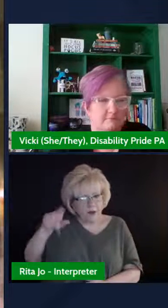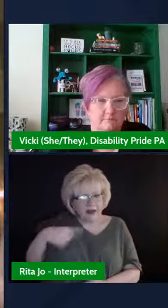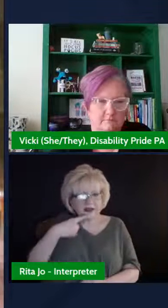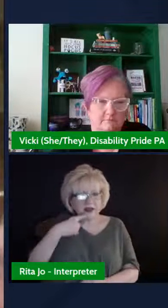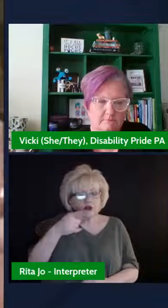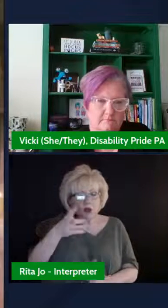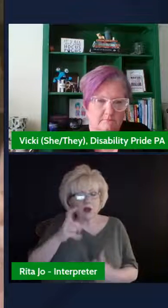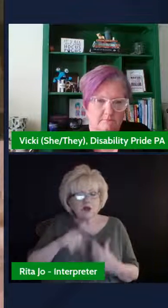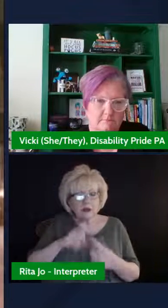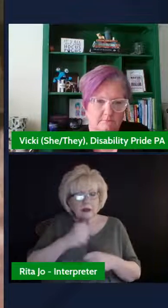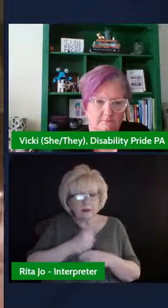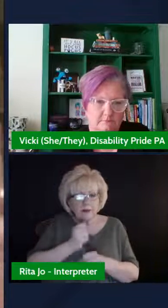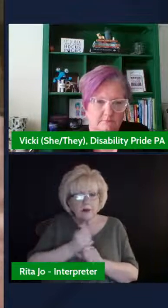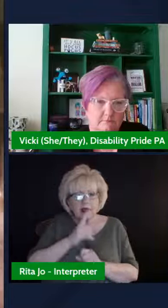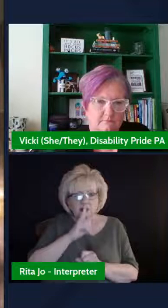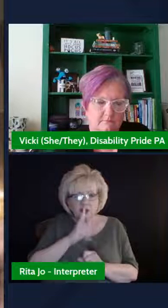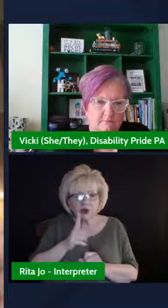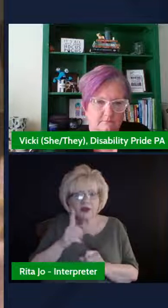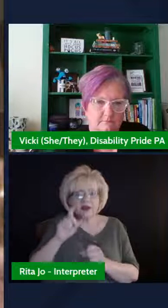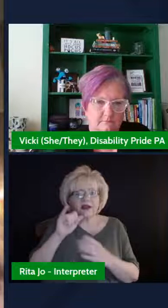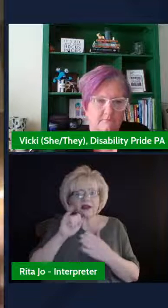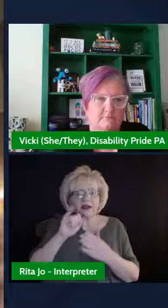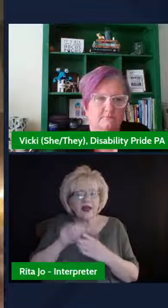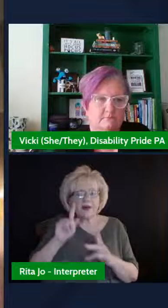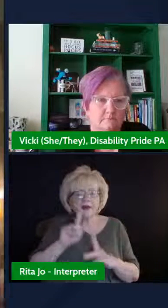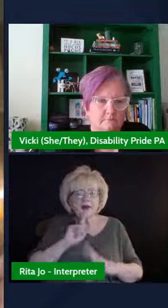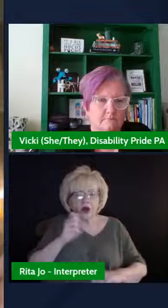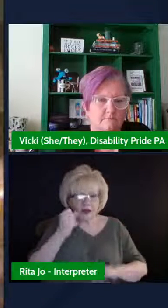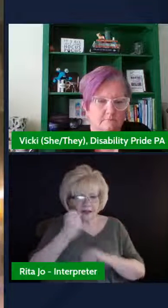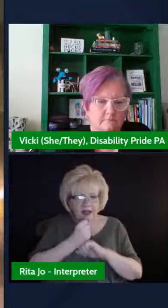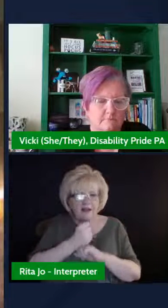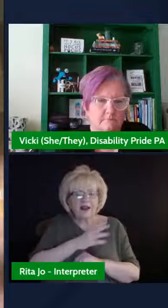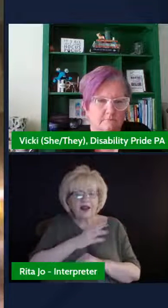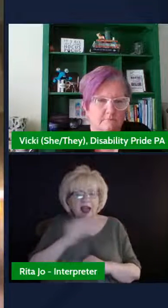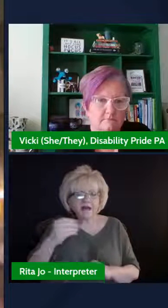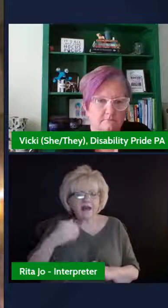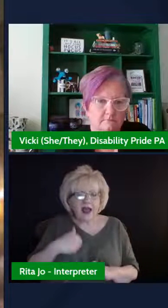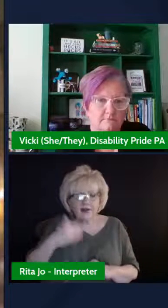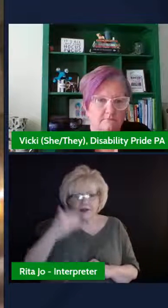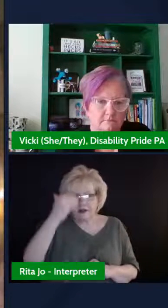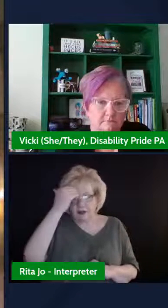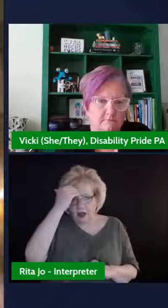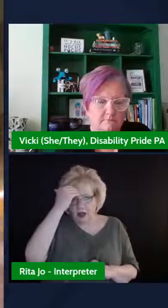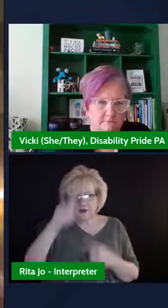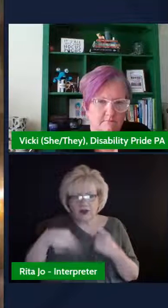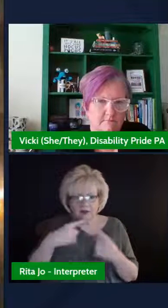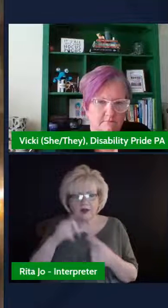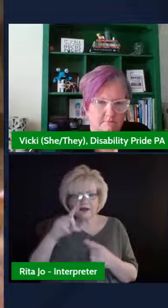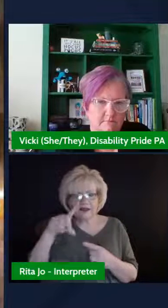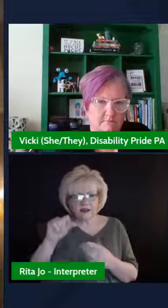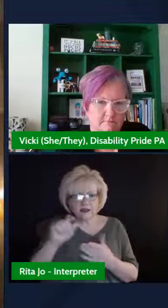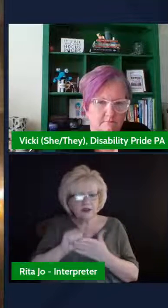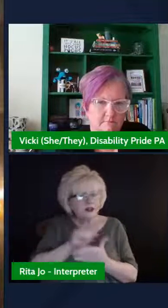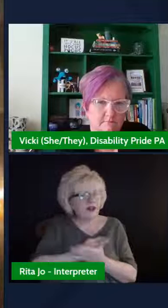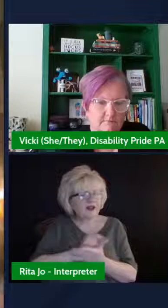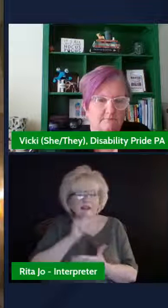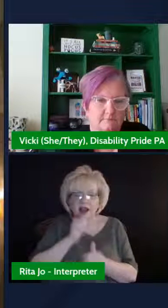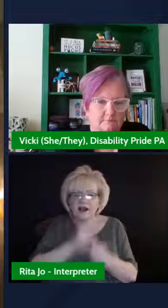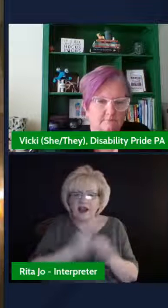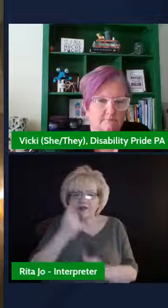sure that your attorney, that people are advocating for you, have a knowledge of disability law, and not everybody has